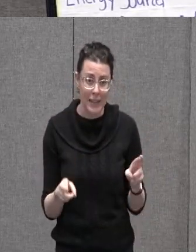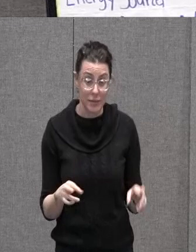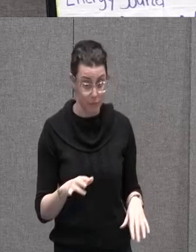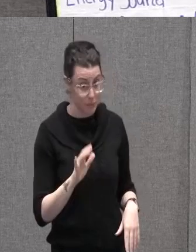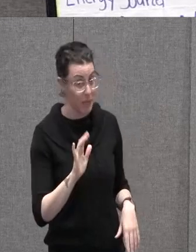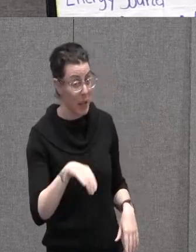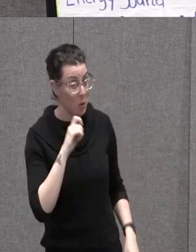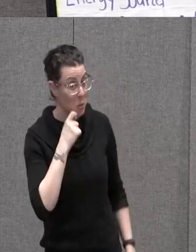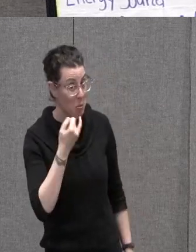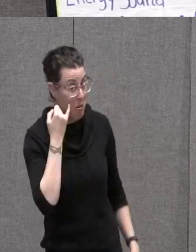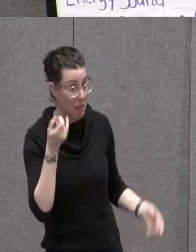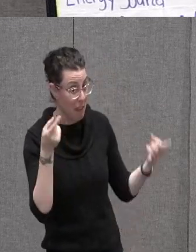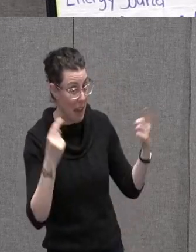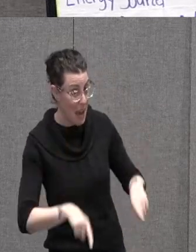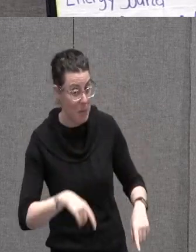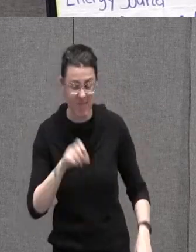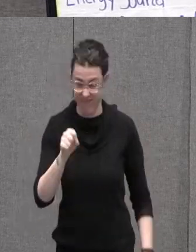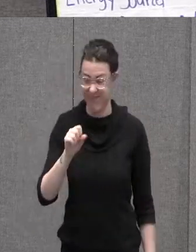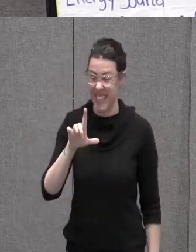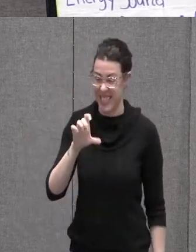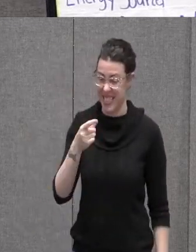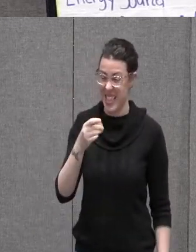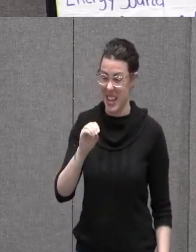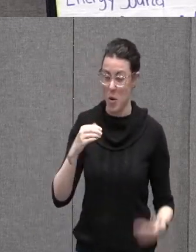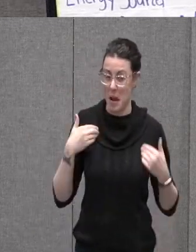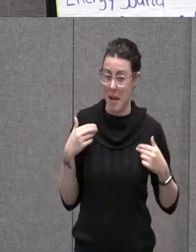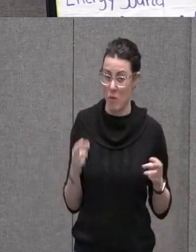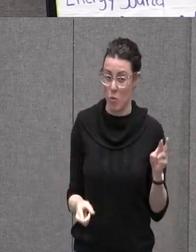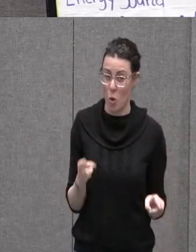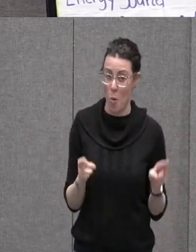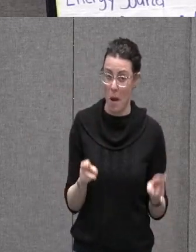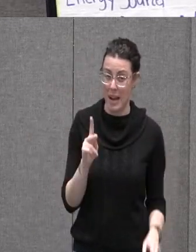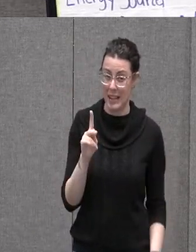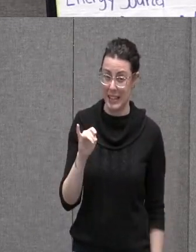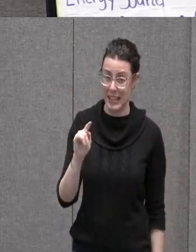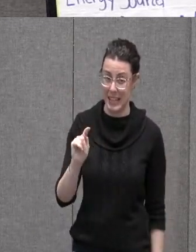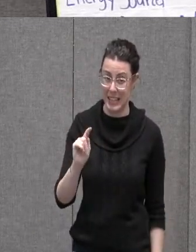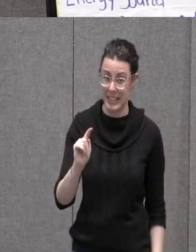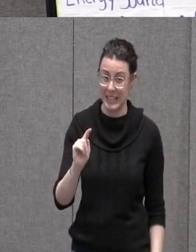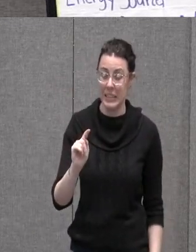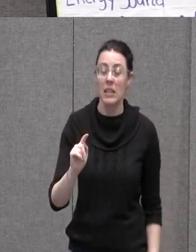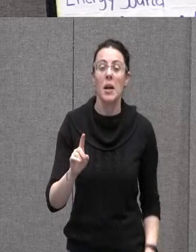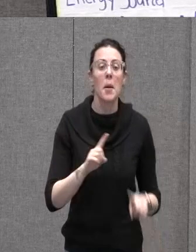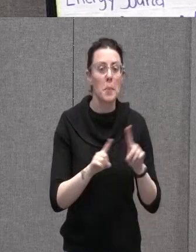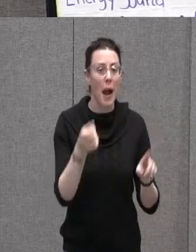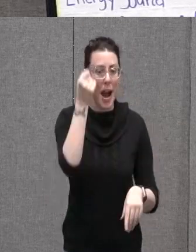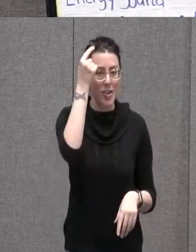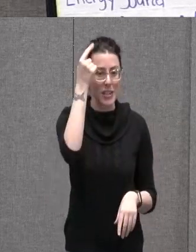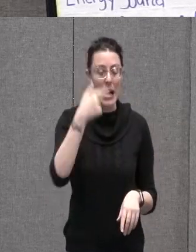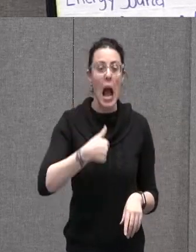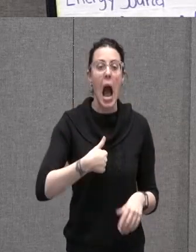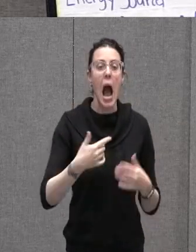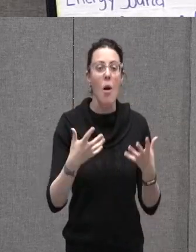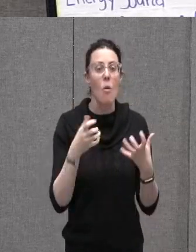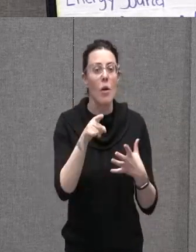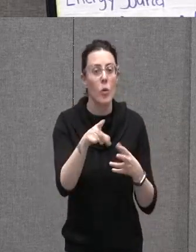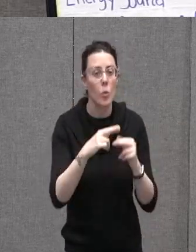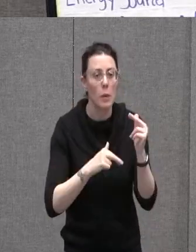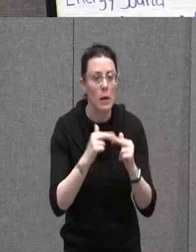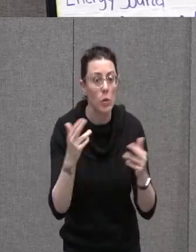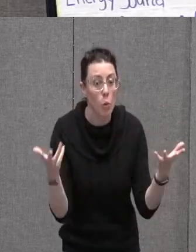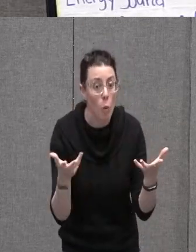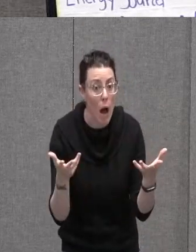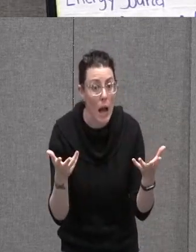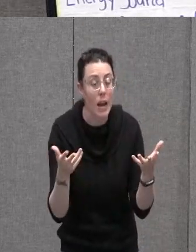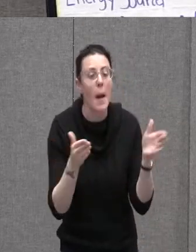robots with Legos. Yes. But what I would like you to build is your plan. Design your plan,